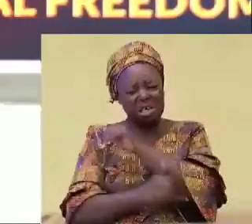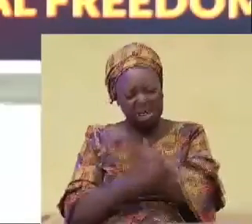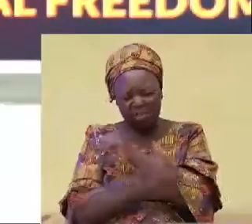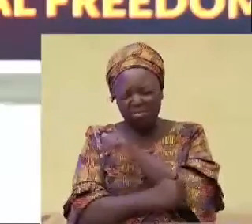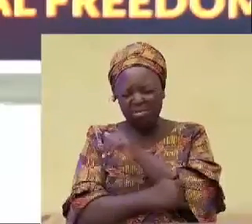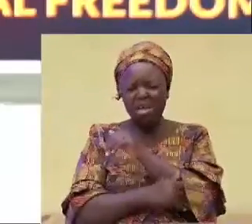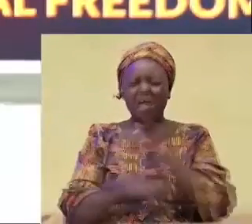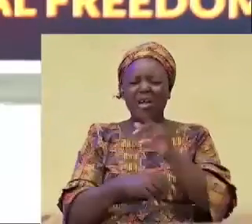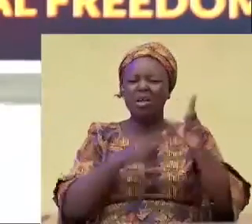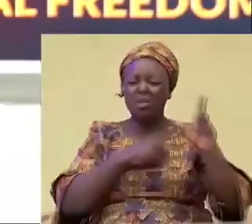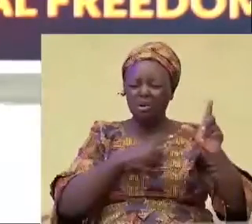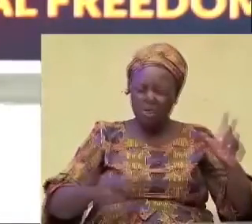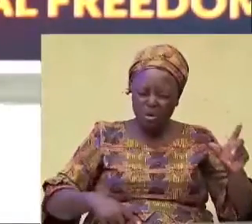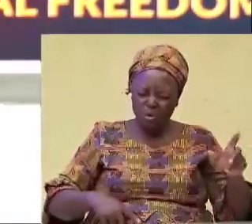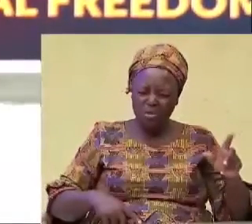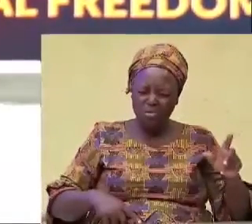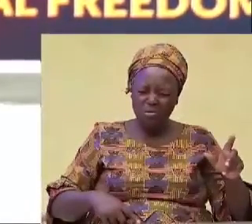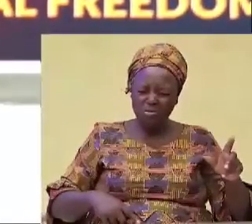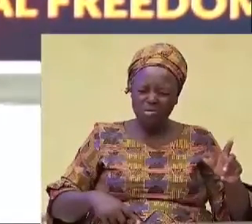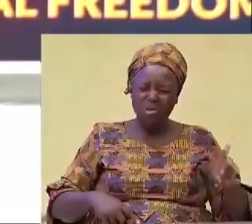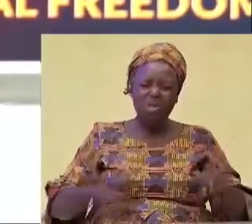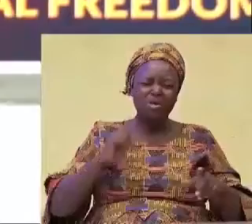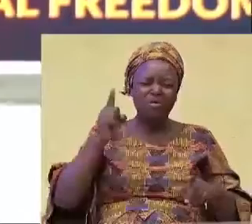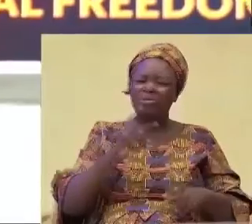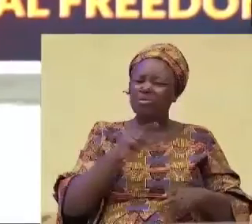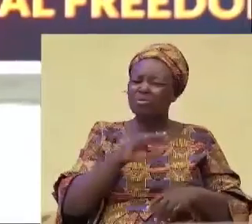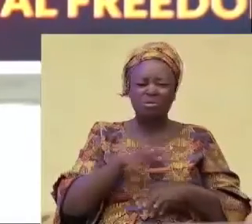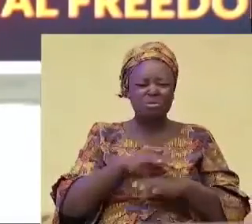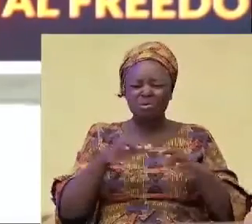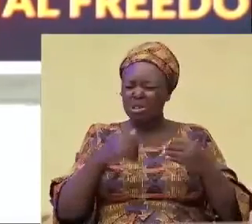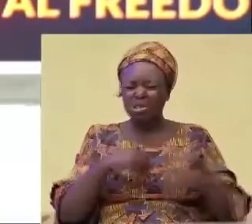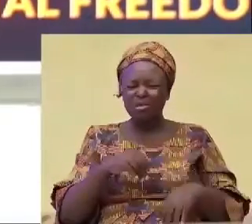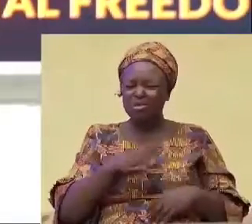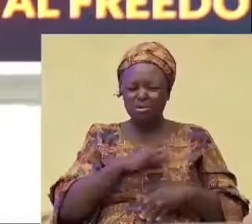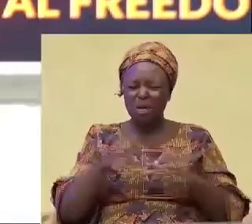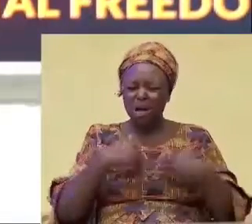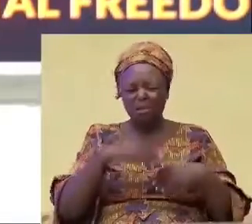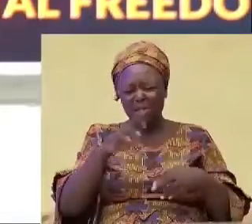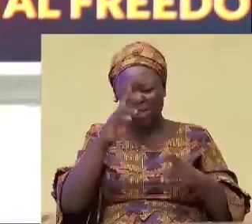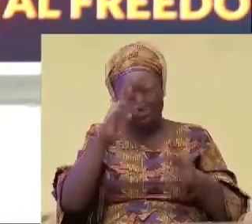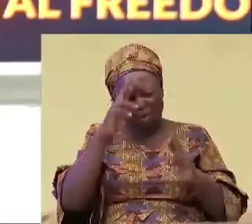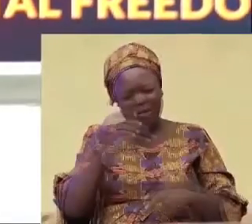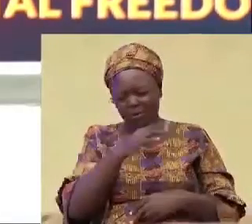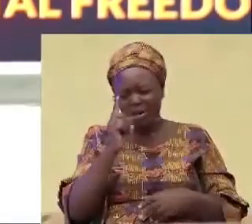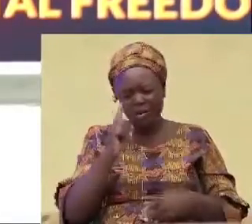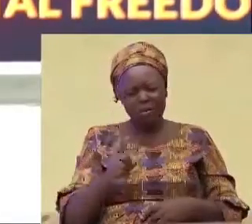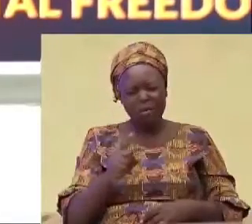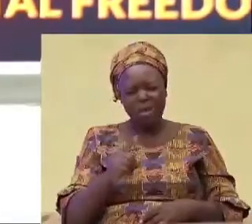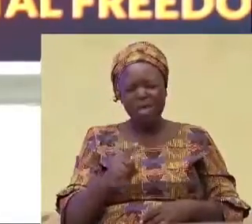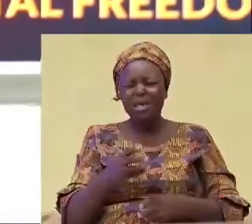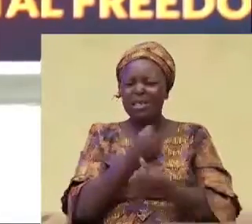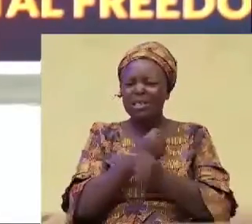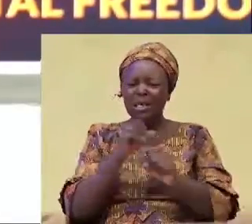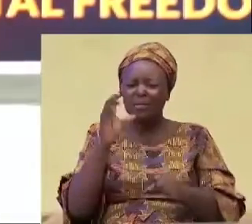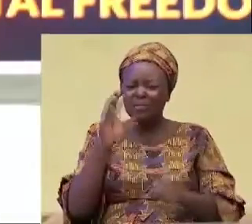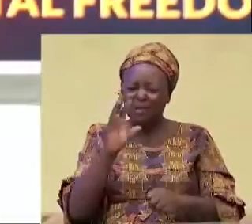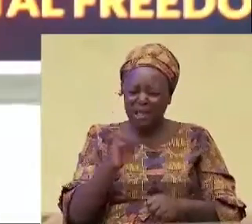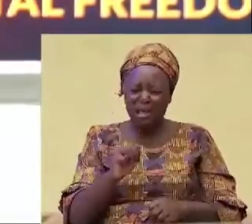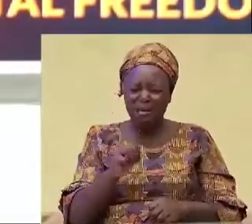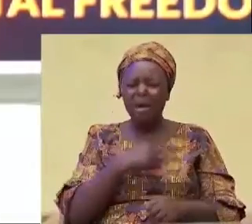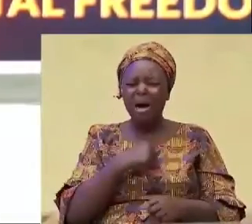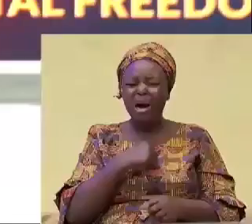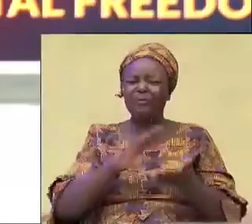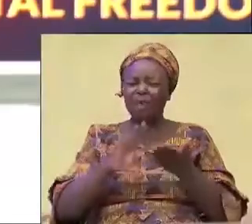country, everywhere. Lord, you are no respecter of persons. Save them, forgive